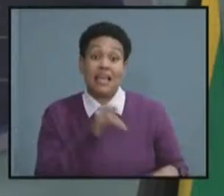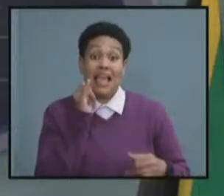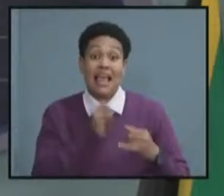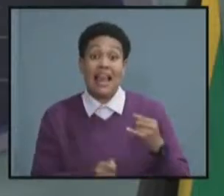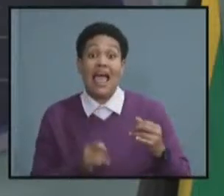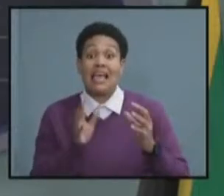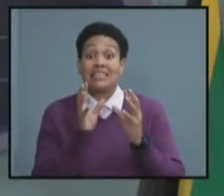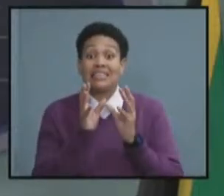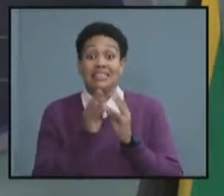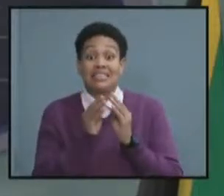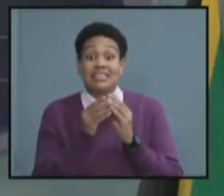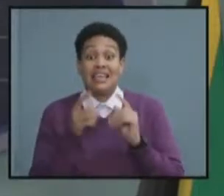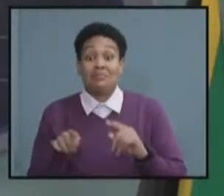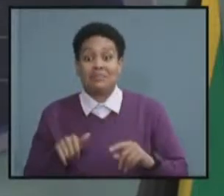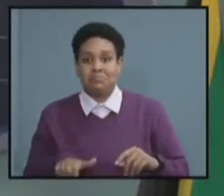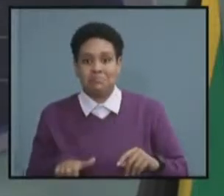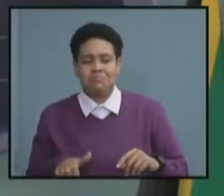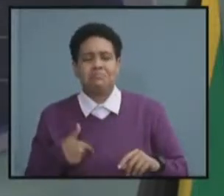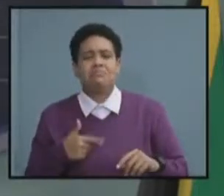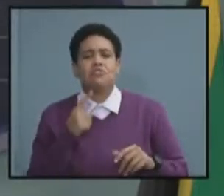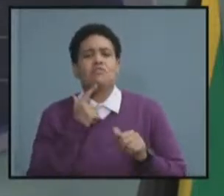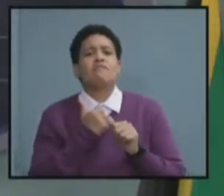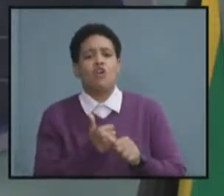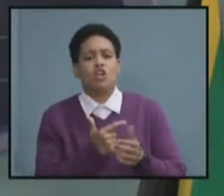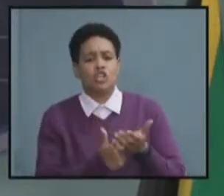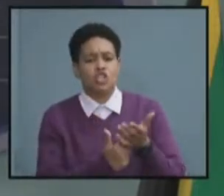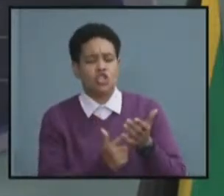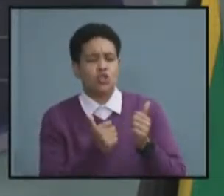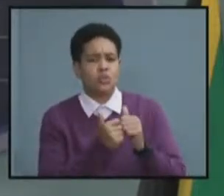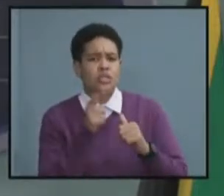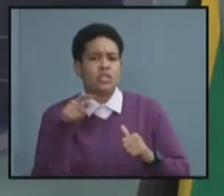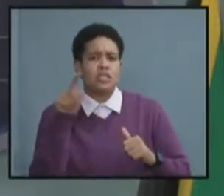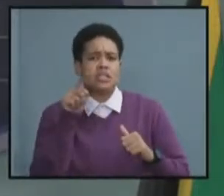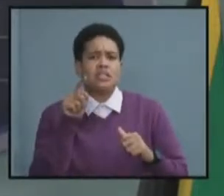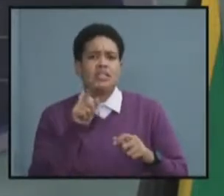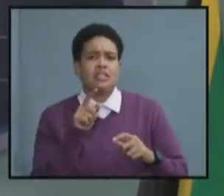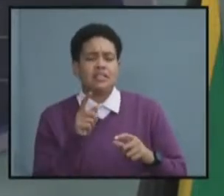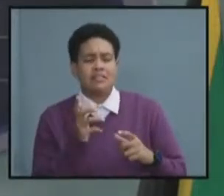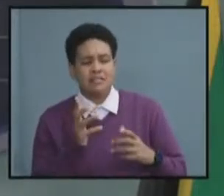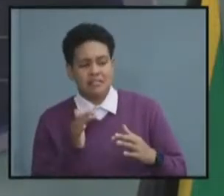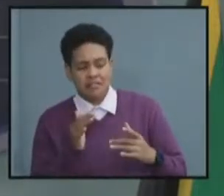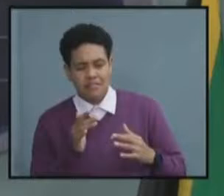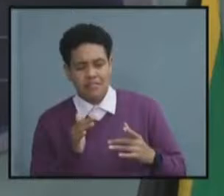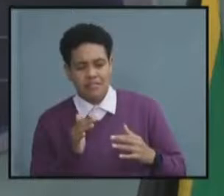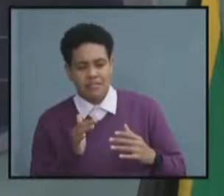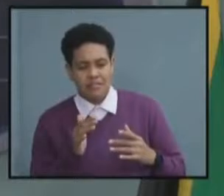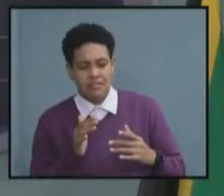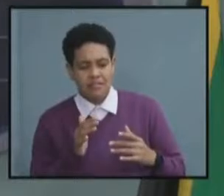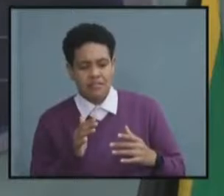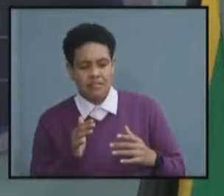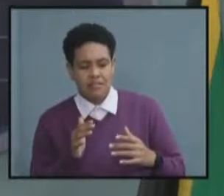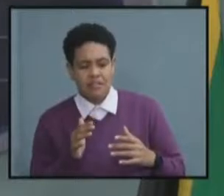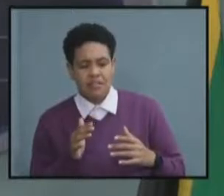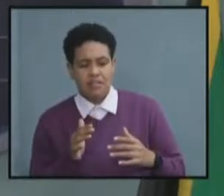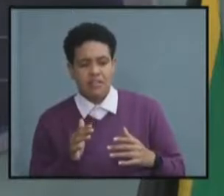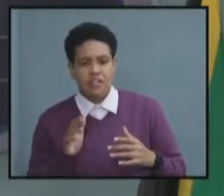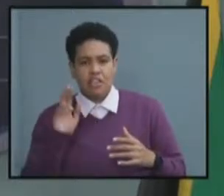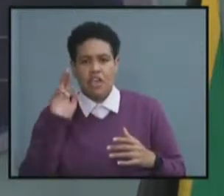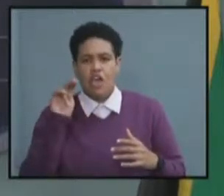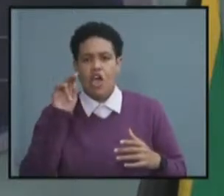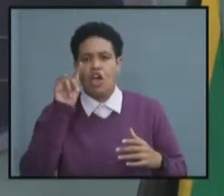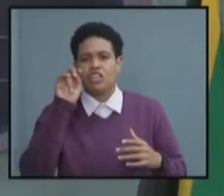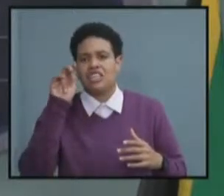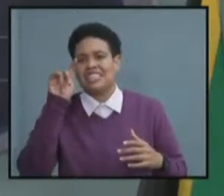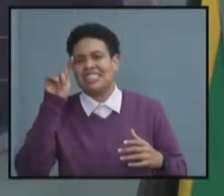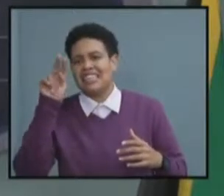last press briefing, following discussions with the trade, that is the Undertakers Association